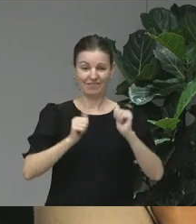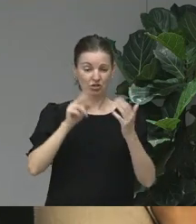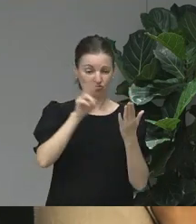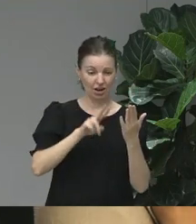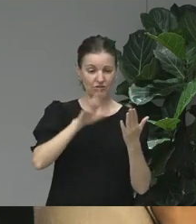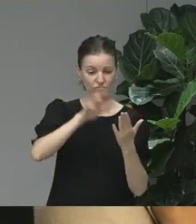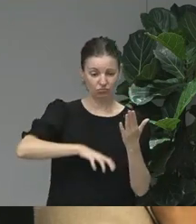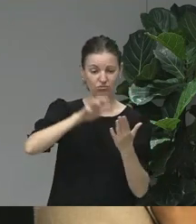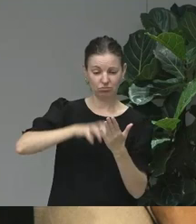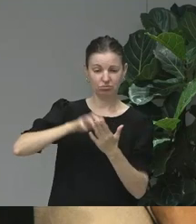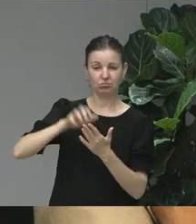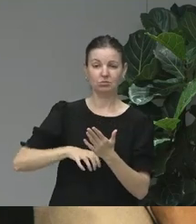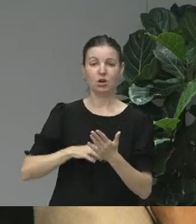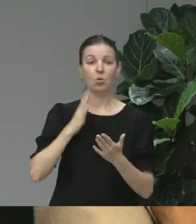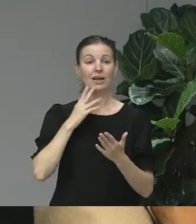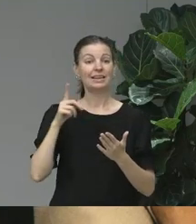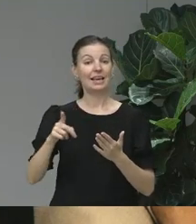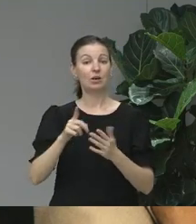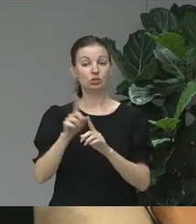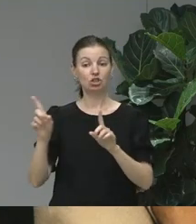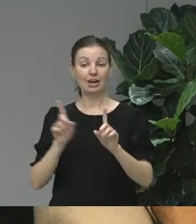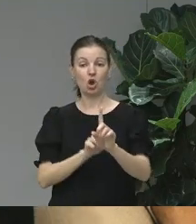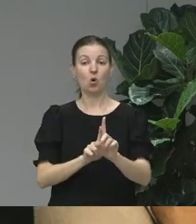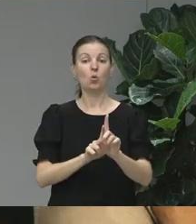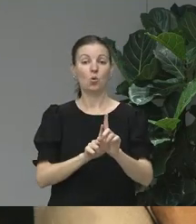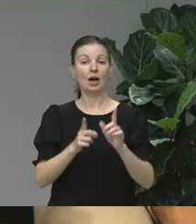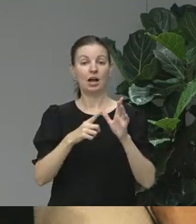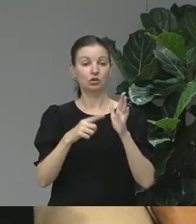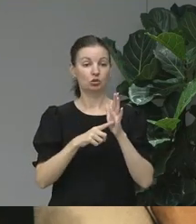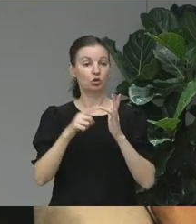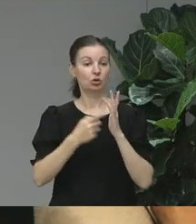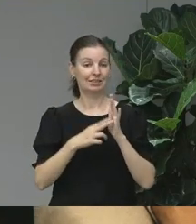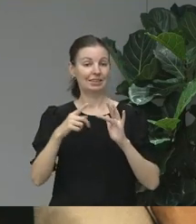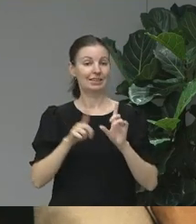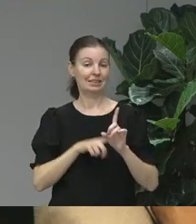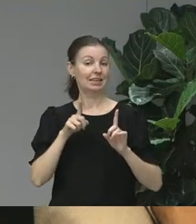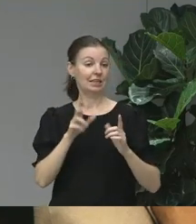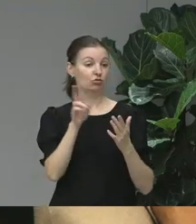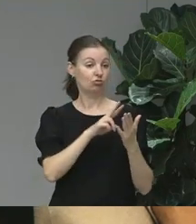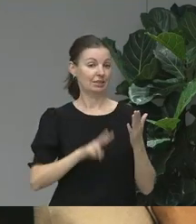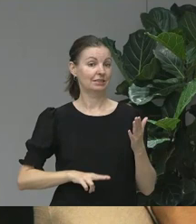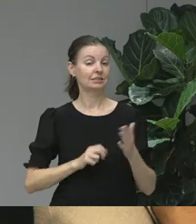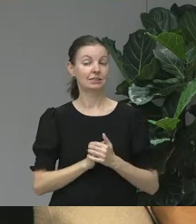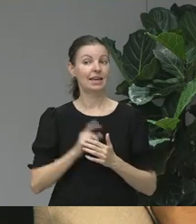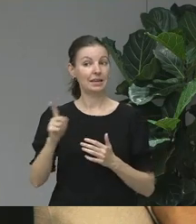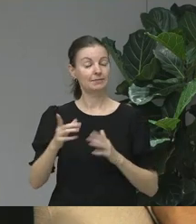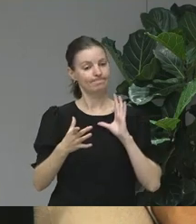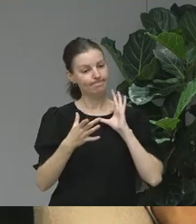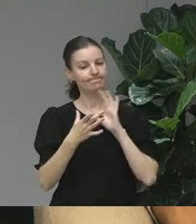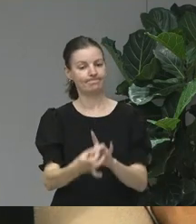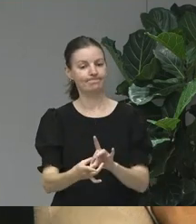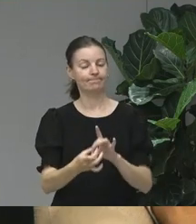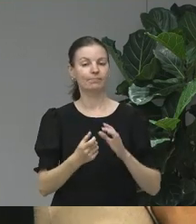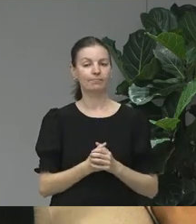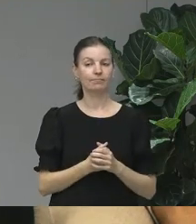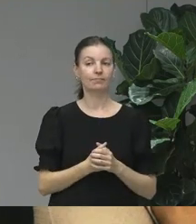the discrimination law paper when he was the shadow attorney. We had very lively conversations about it. He is engaged. Now, for a